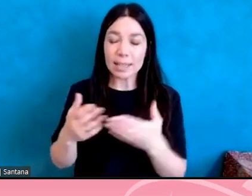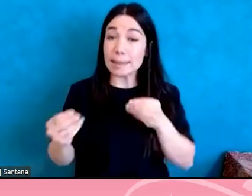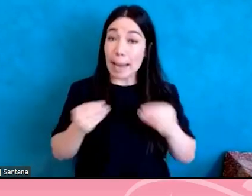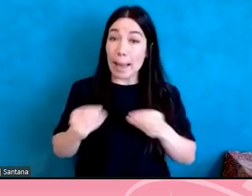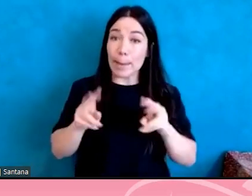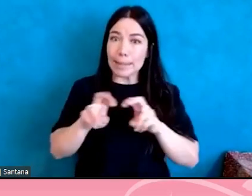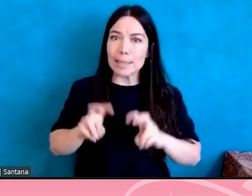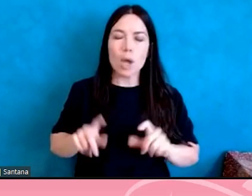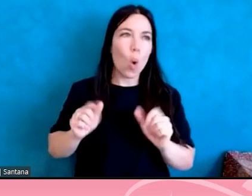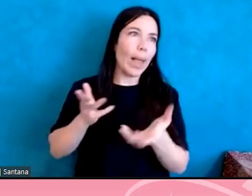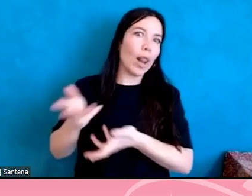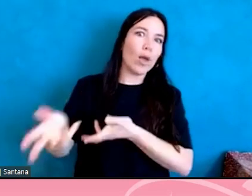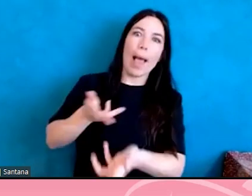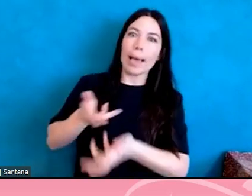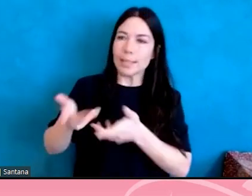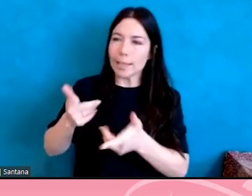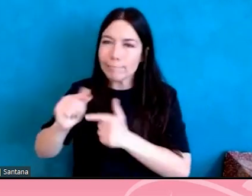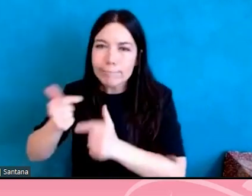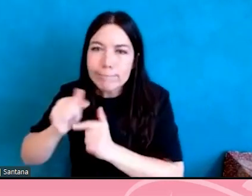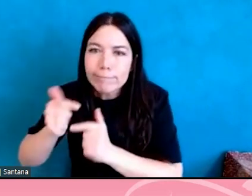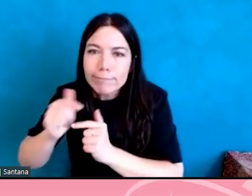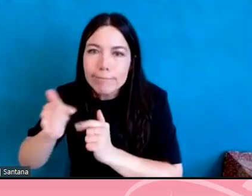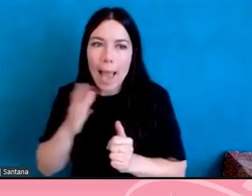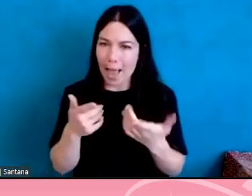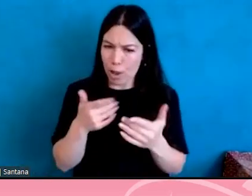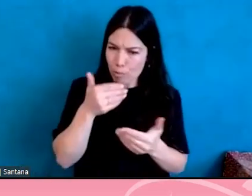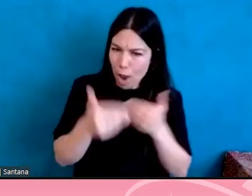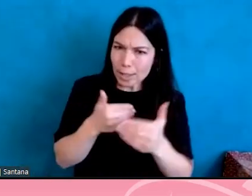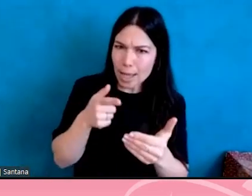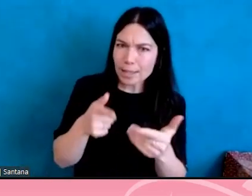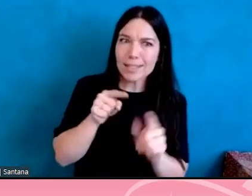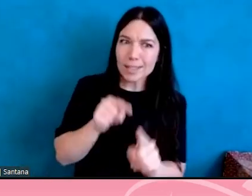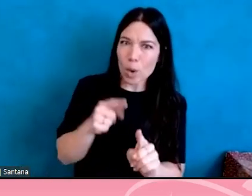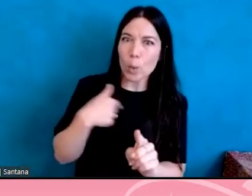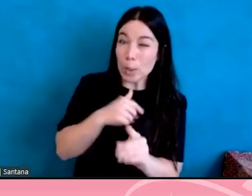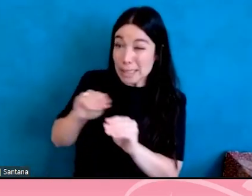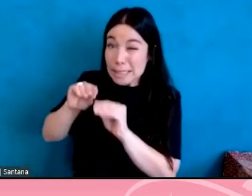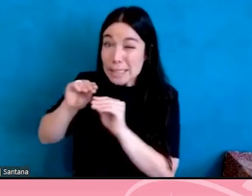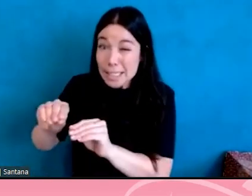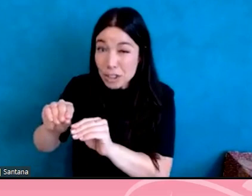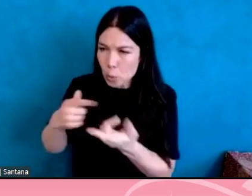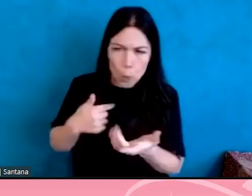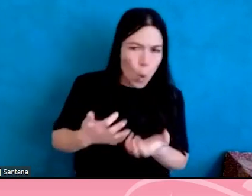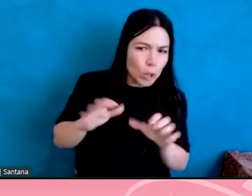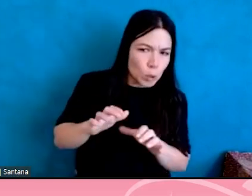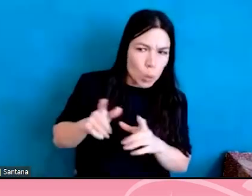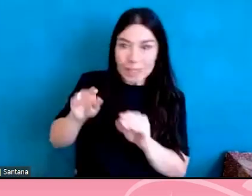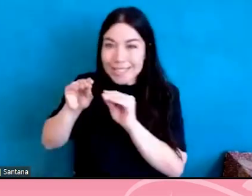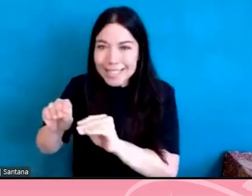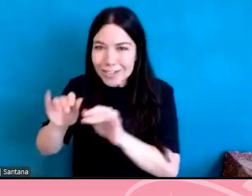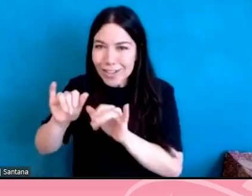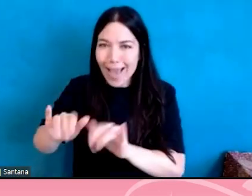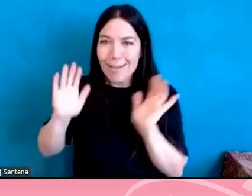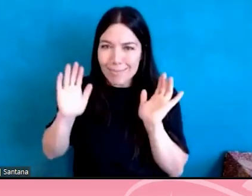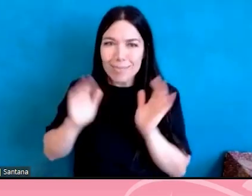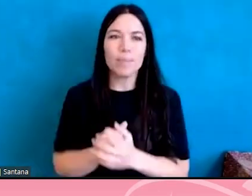it's process-oriented, so you're teaching what you want the person to do. Here is an example. So if the